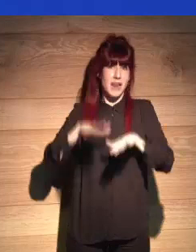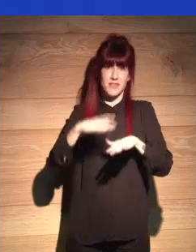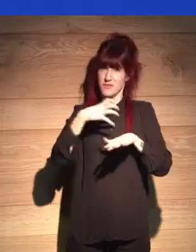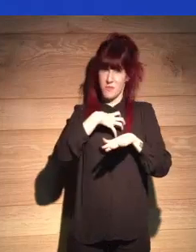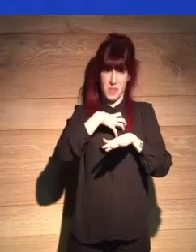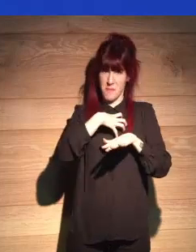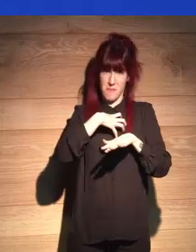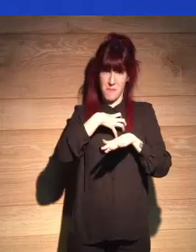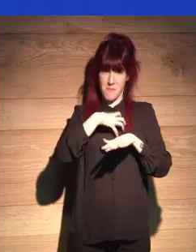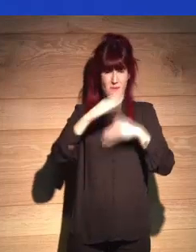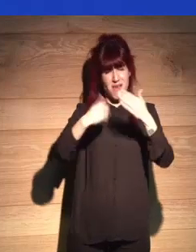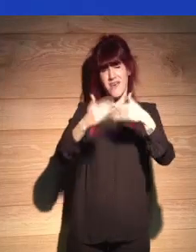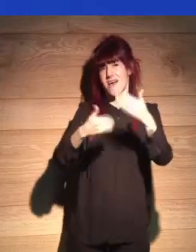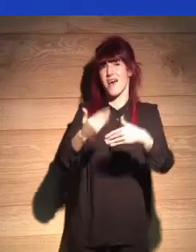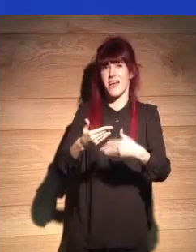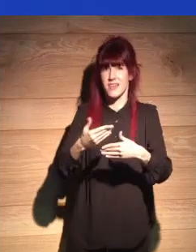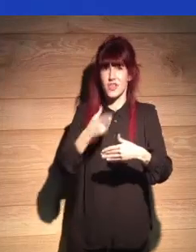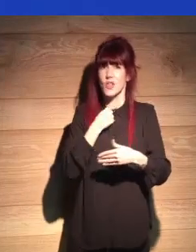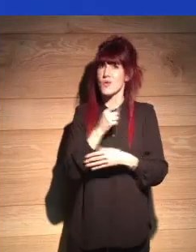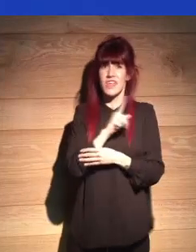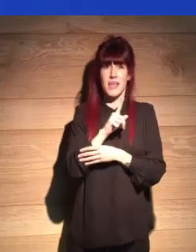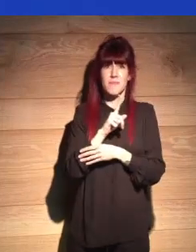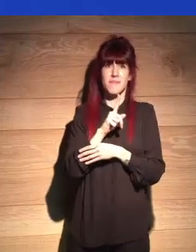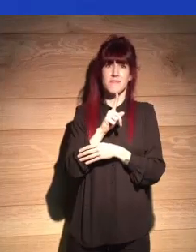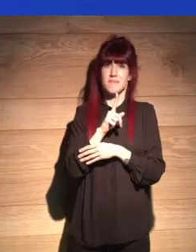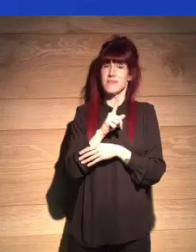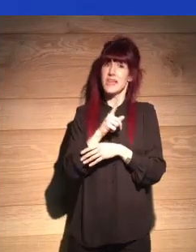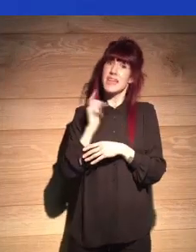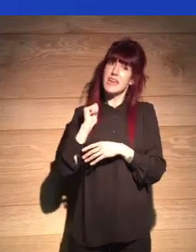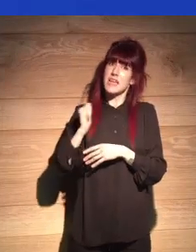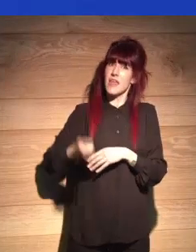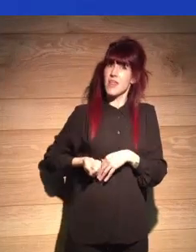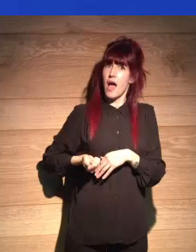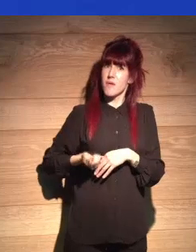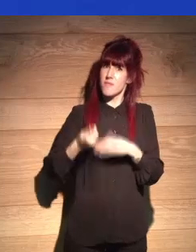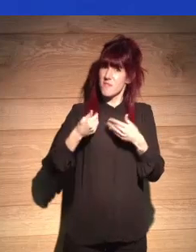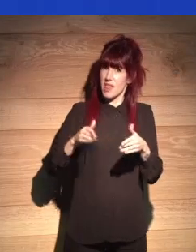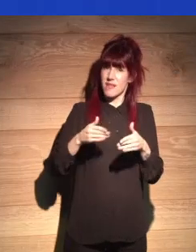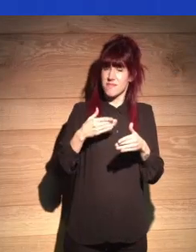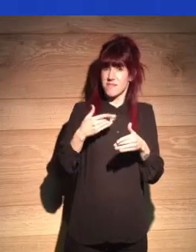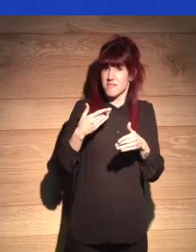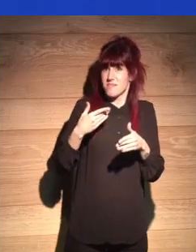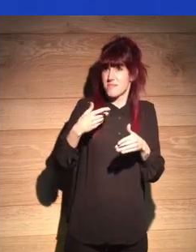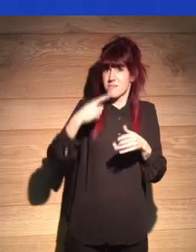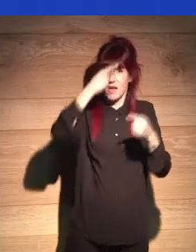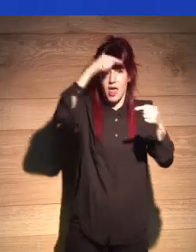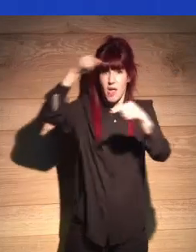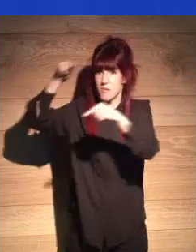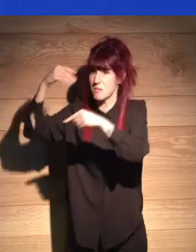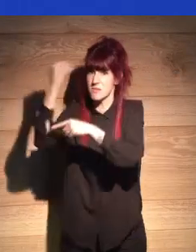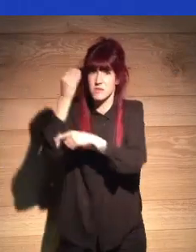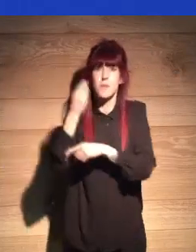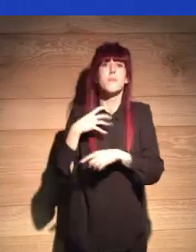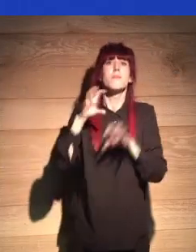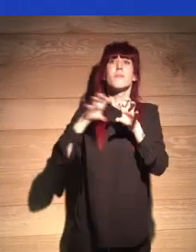this can't be stopped any longer. Would we like to change, to change half of our wealth? No, we wouldn't. The